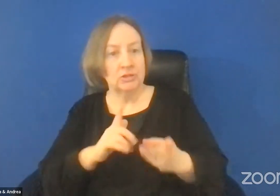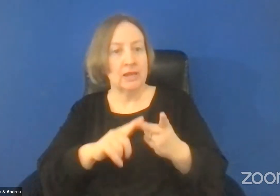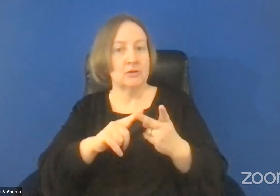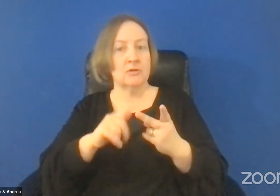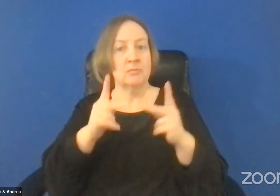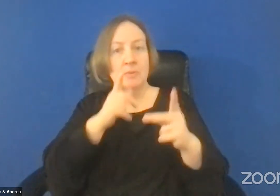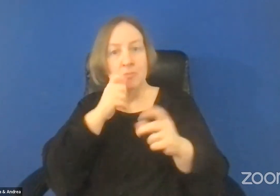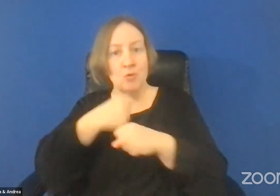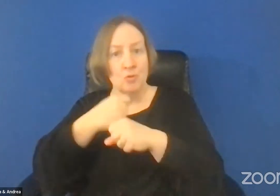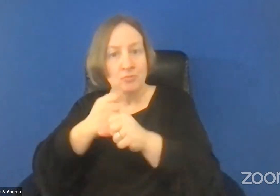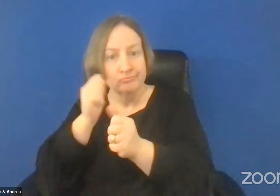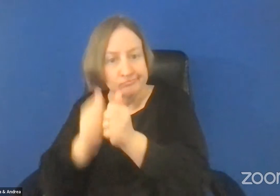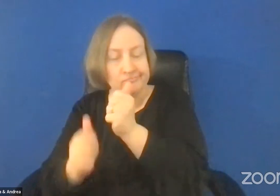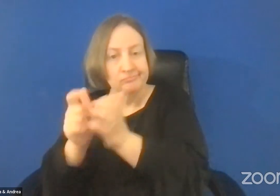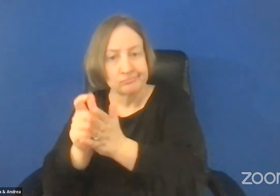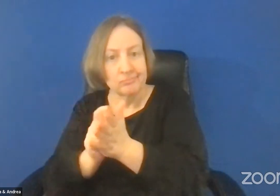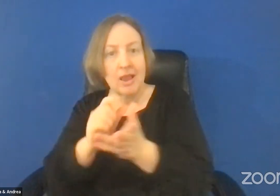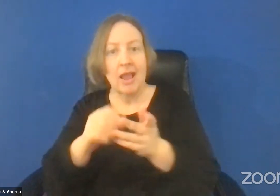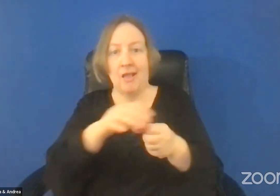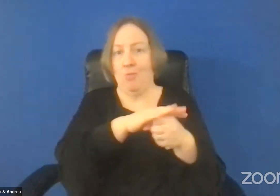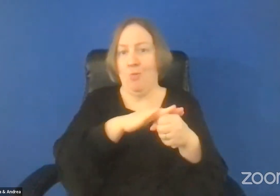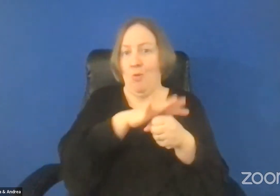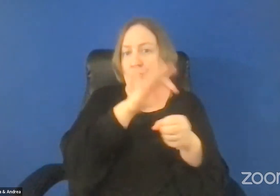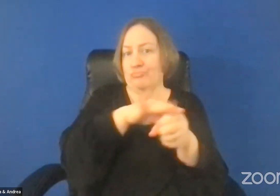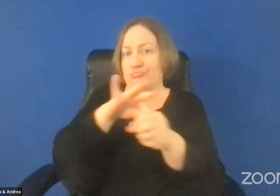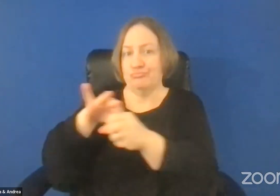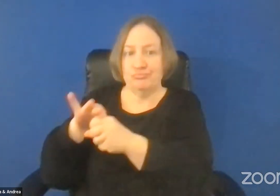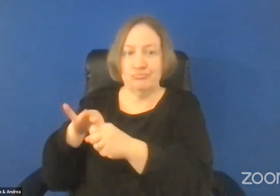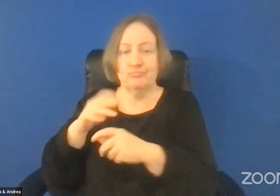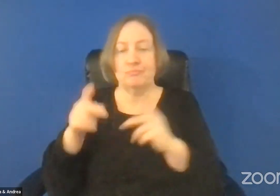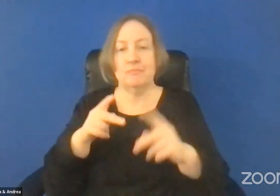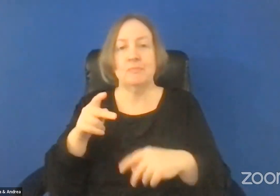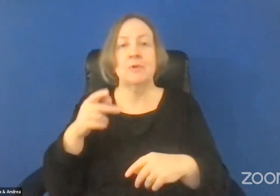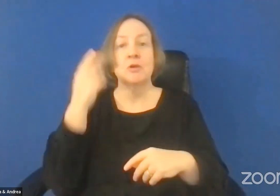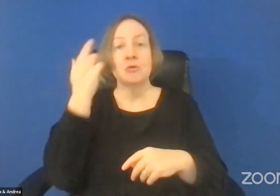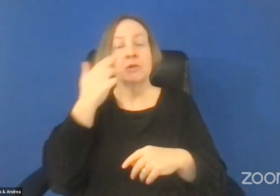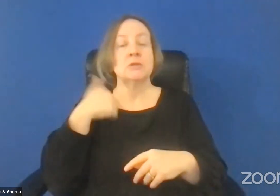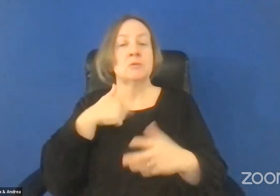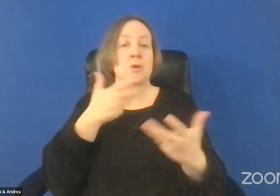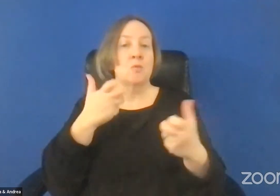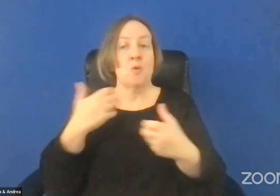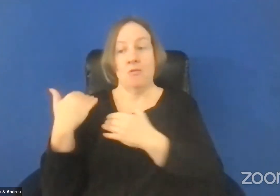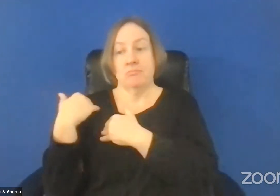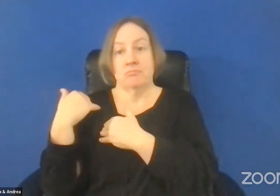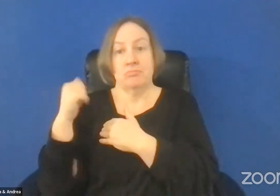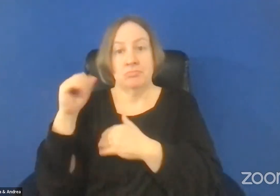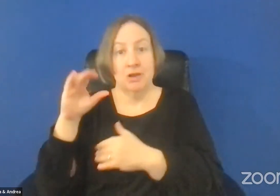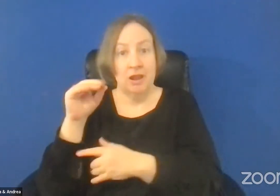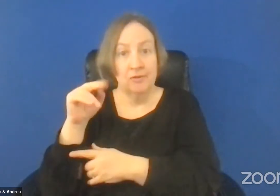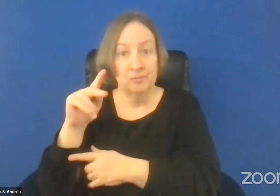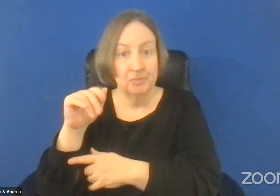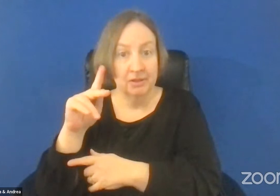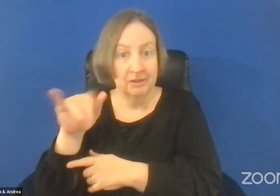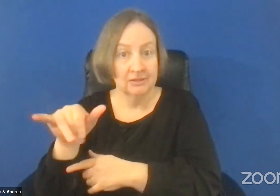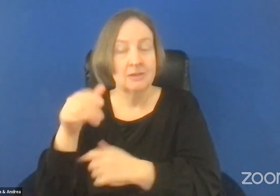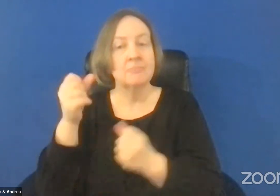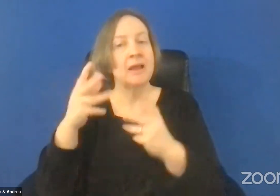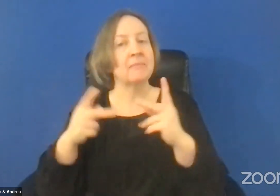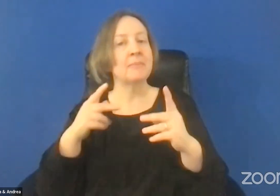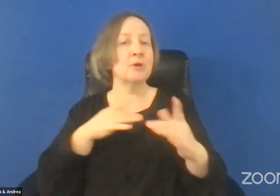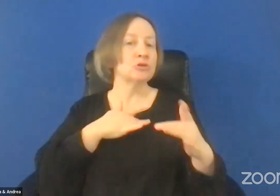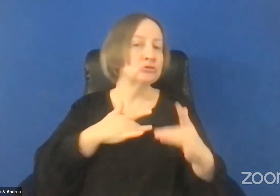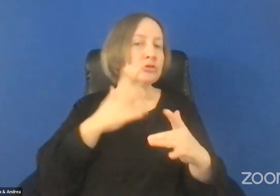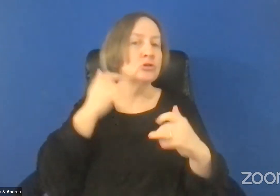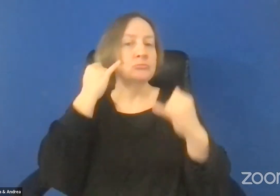and local elected politicians. And the reason that we seek accountability is because a lot of people have concerns and have ideas